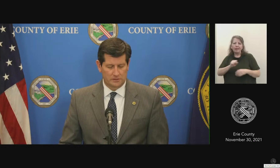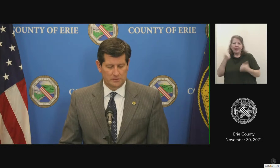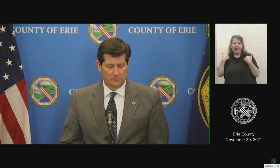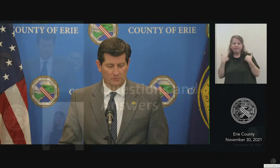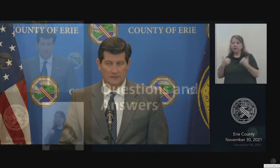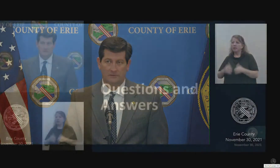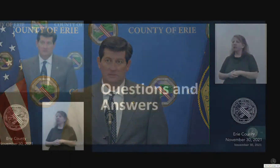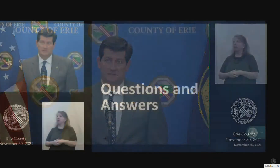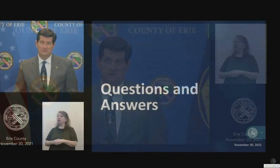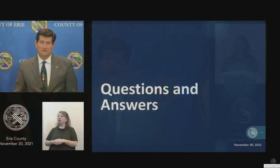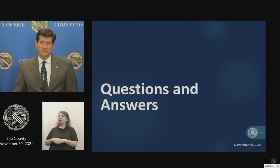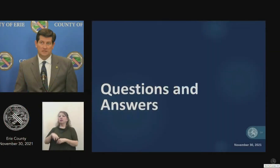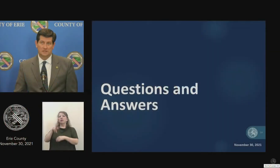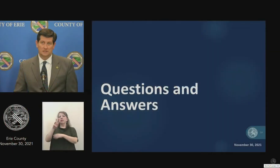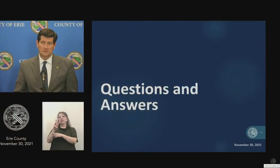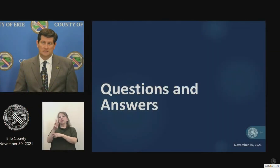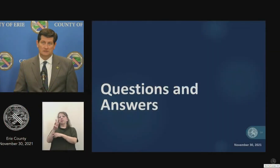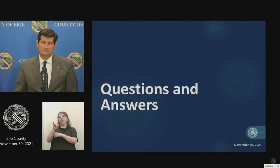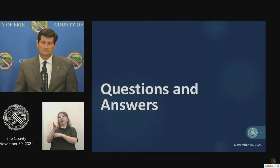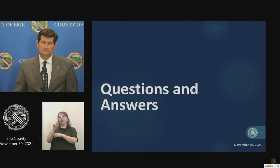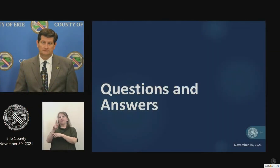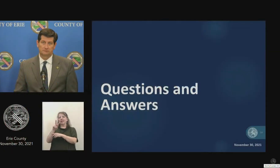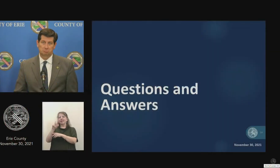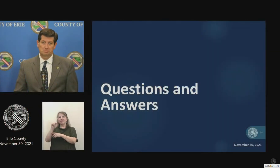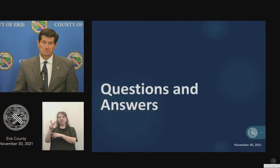George Rickert, WIVB-TV.